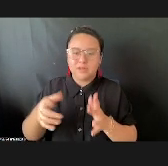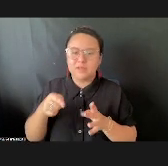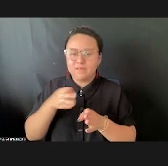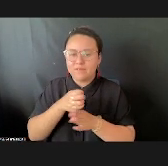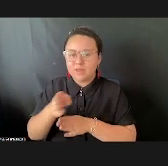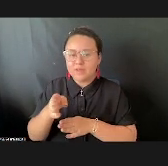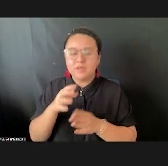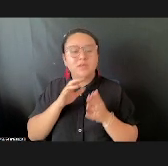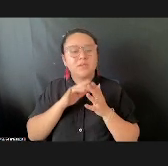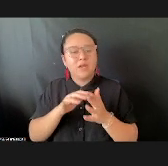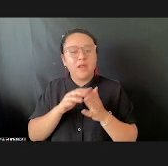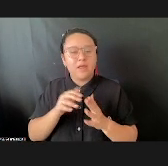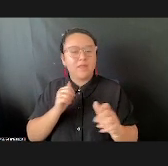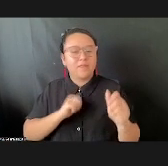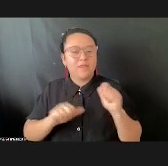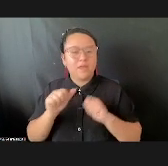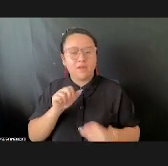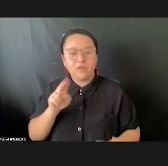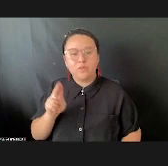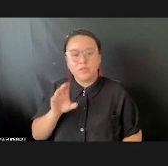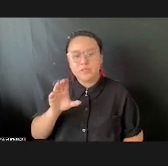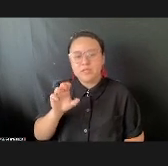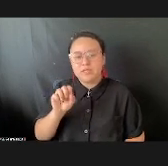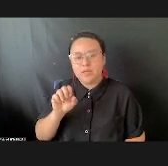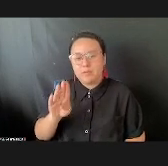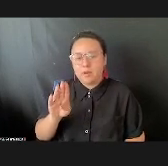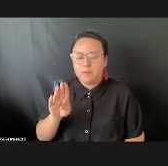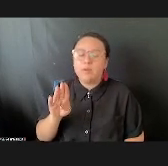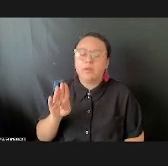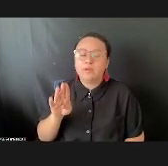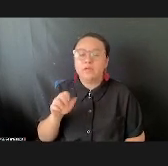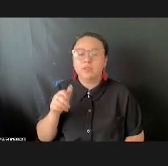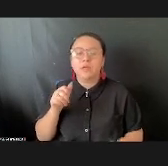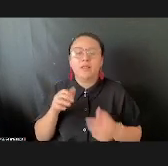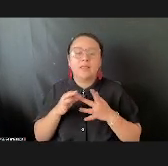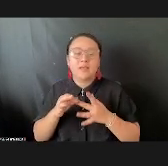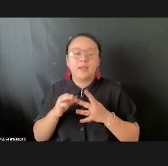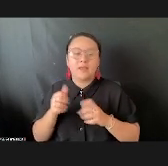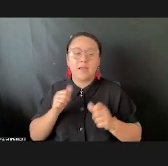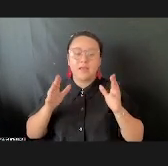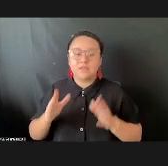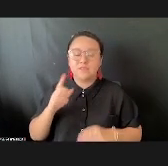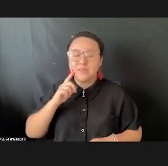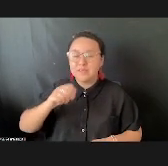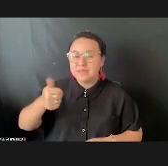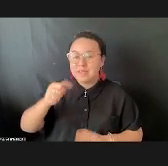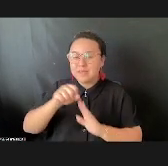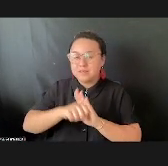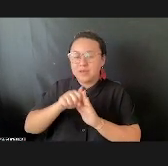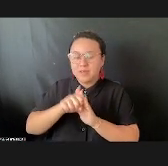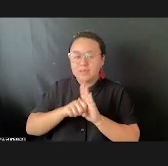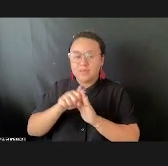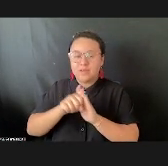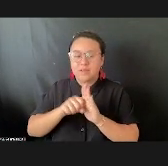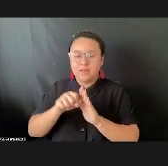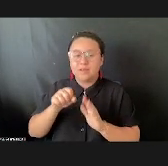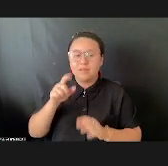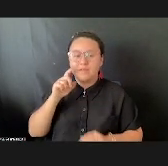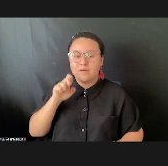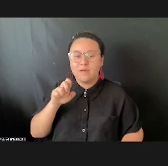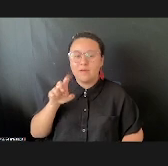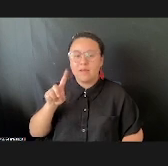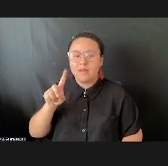UC Santa Barbara, Diane became a leading actress for 10 seasons with the groundbreaking theater company El Teatro Campesino,